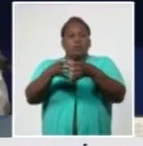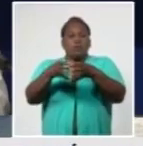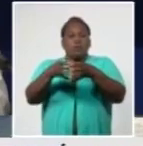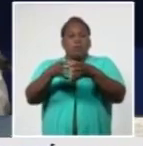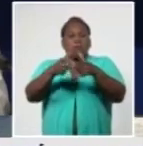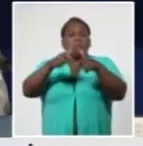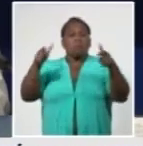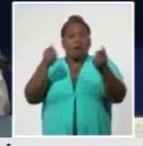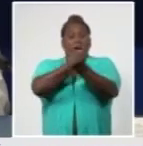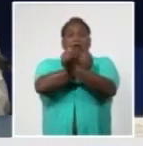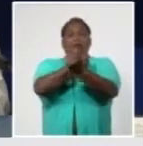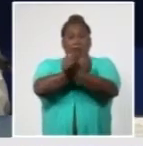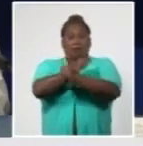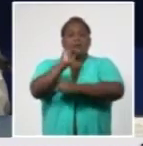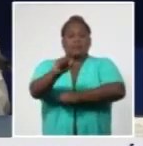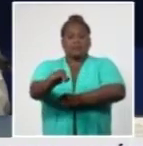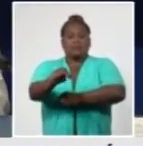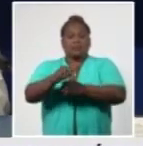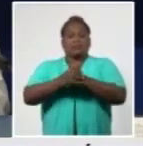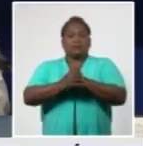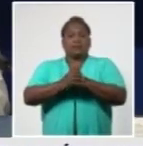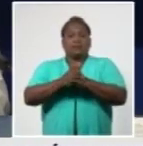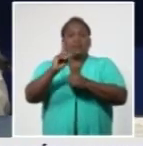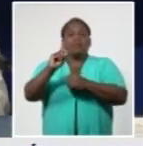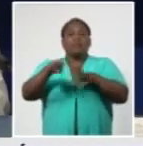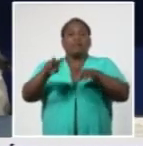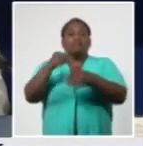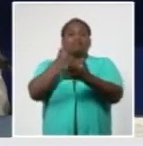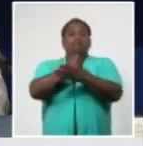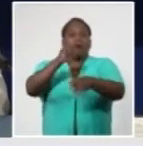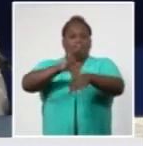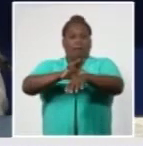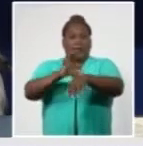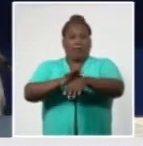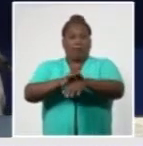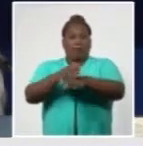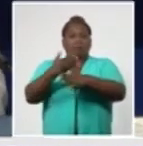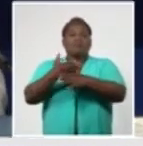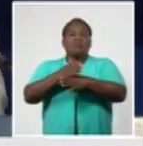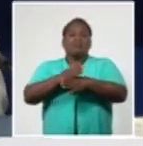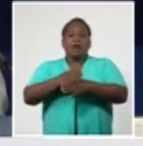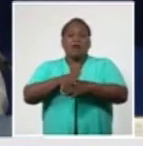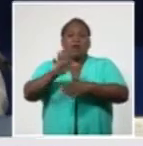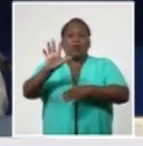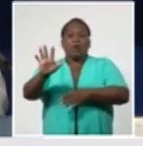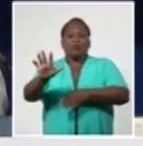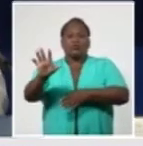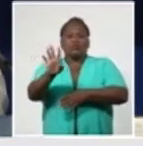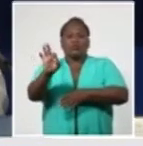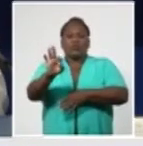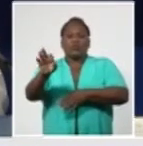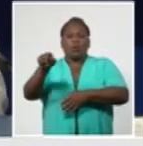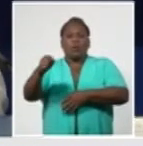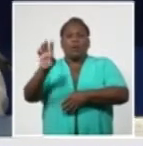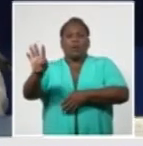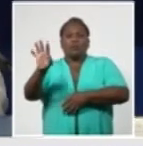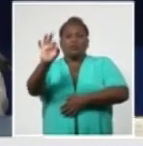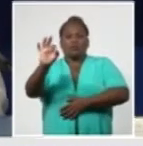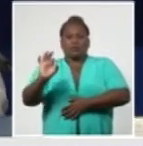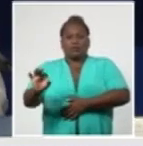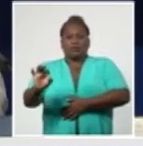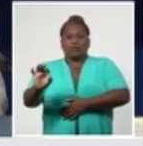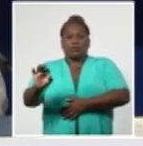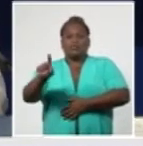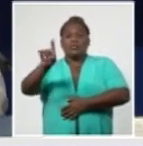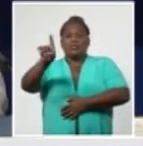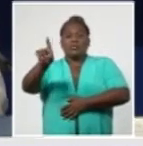contacts. This remains the group with the most significant risk, and it